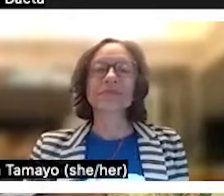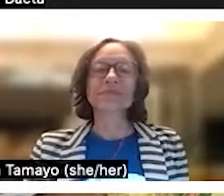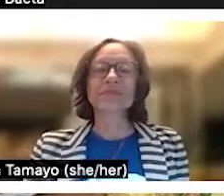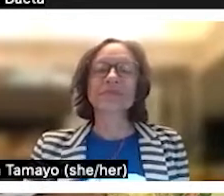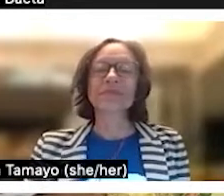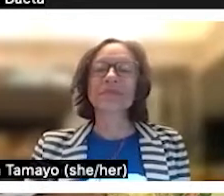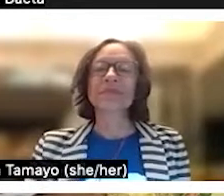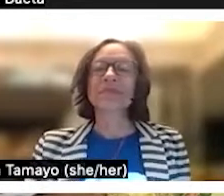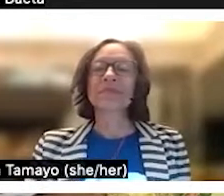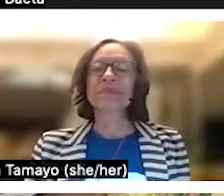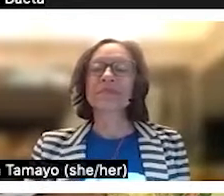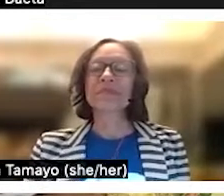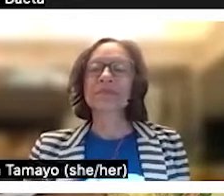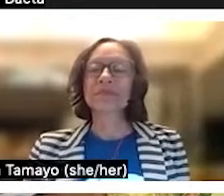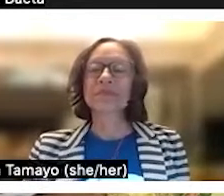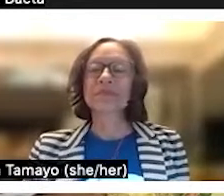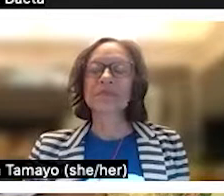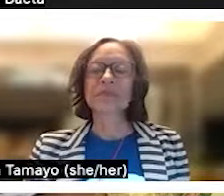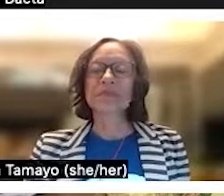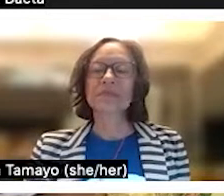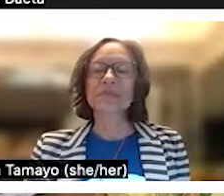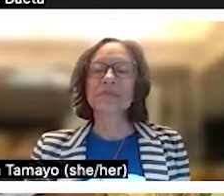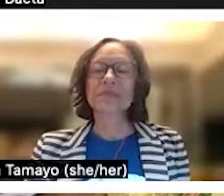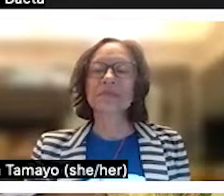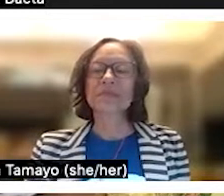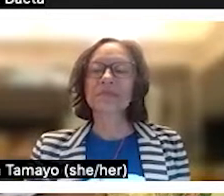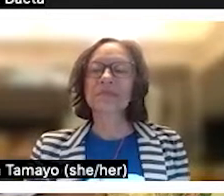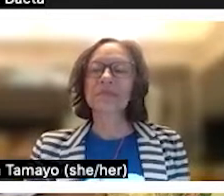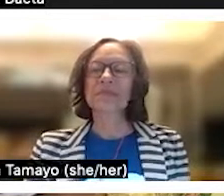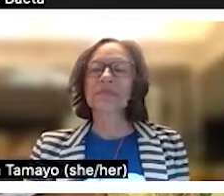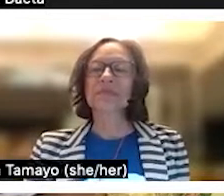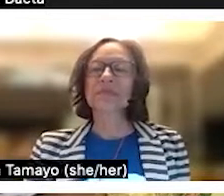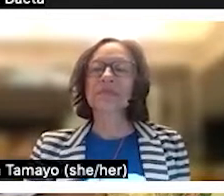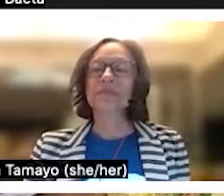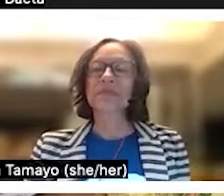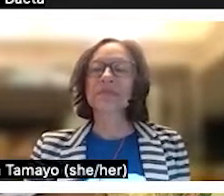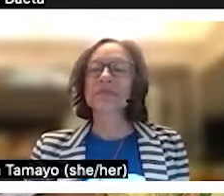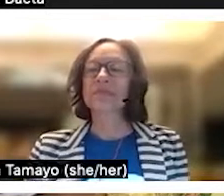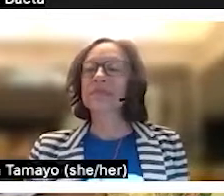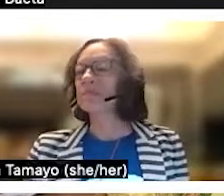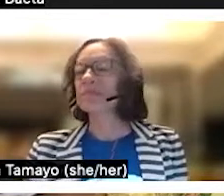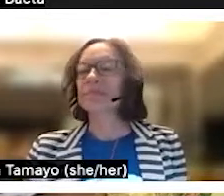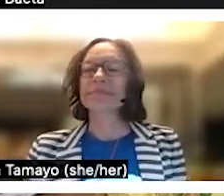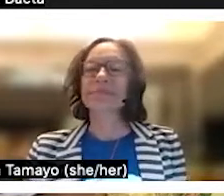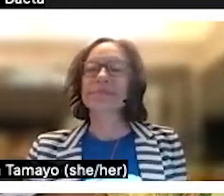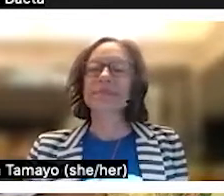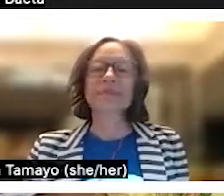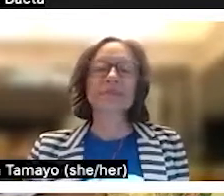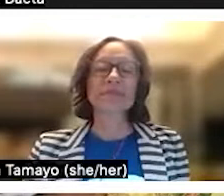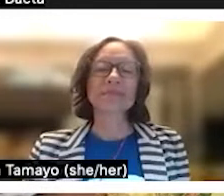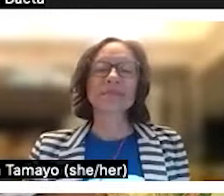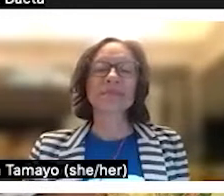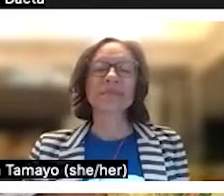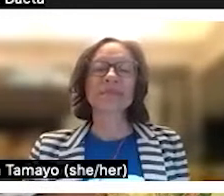an effort to broaden our collective knowledge. There's so much wisdom in this room, and I hope you won't hesitate to share that